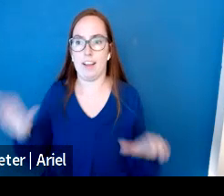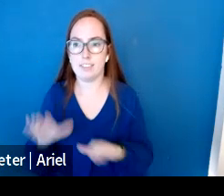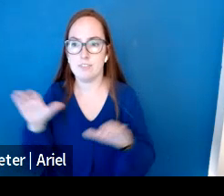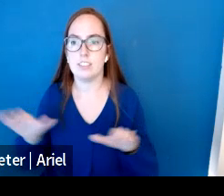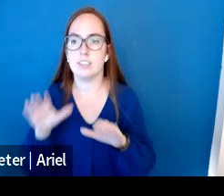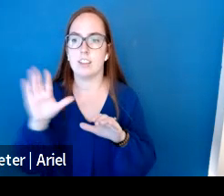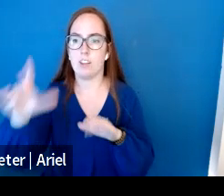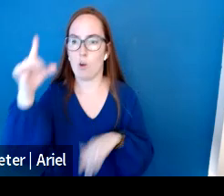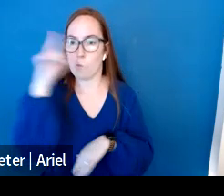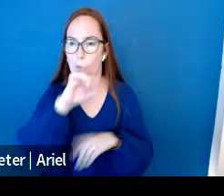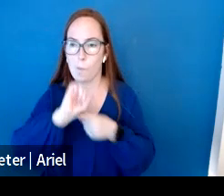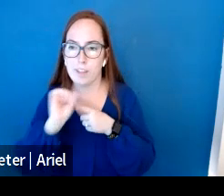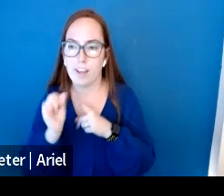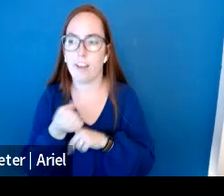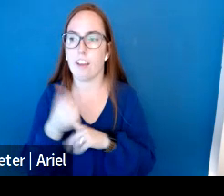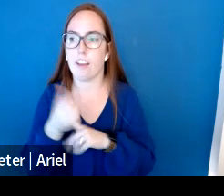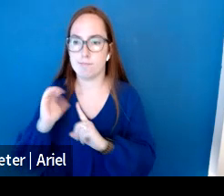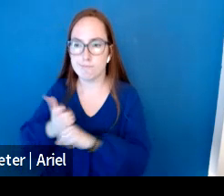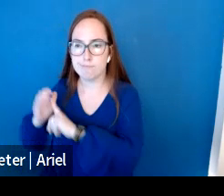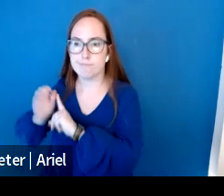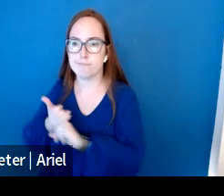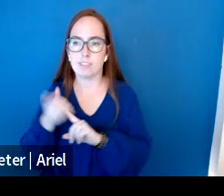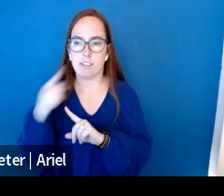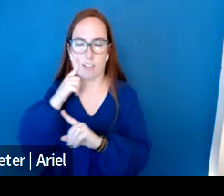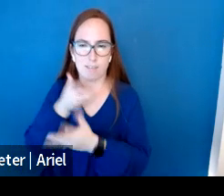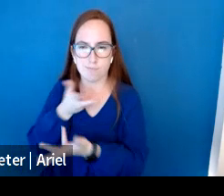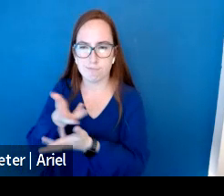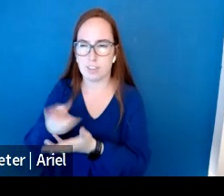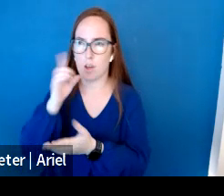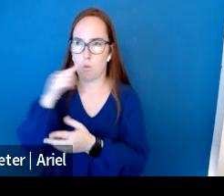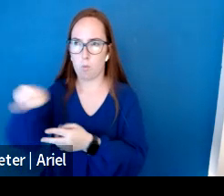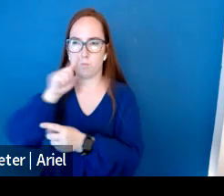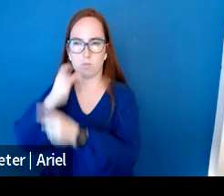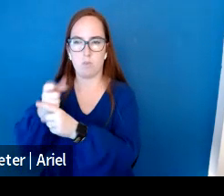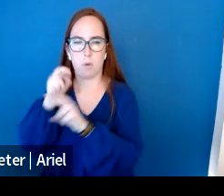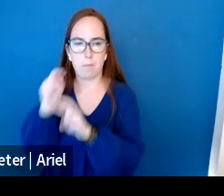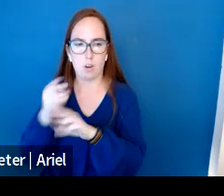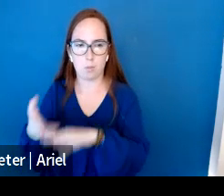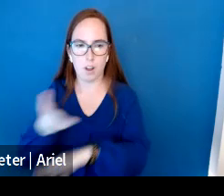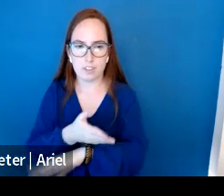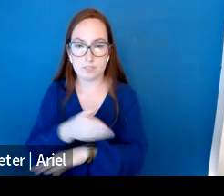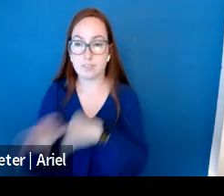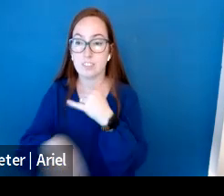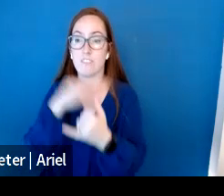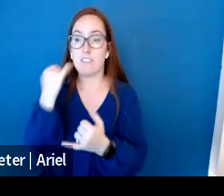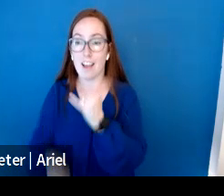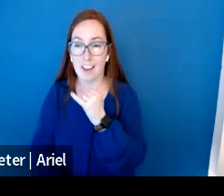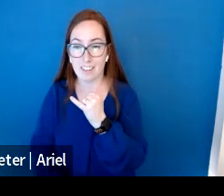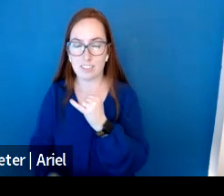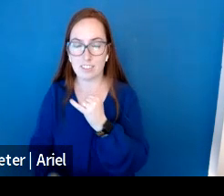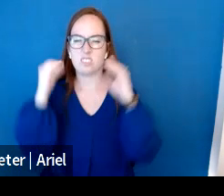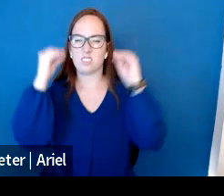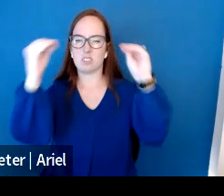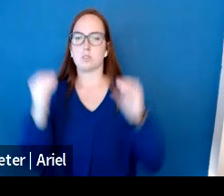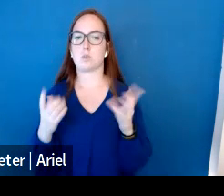role plays that they're engaging in the classroom. And then finally, the teacher will have a guided